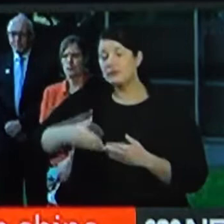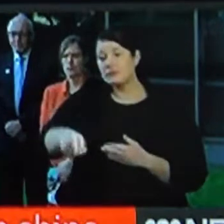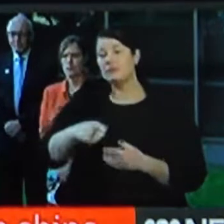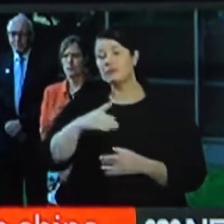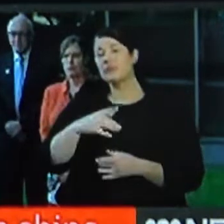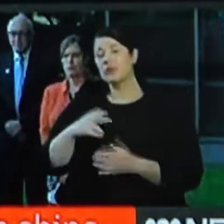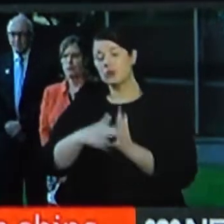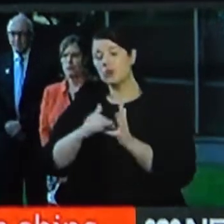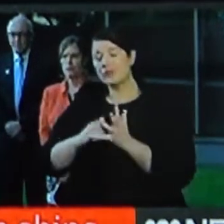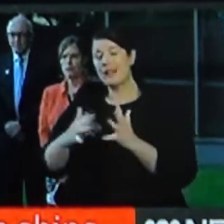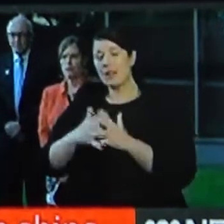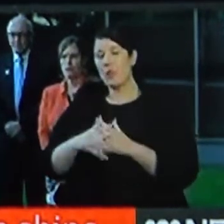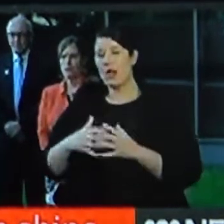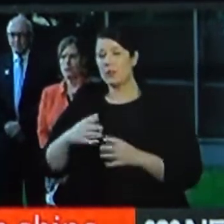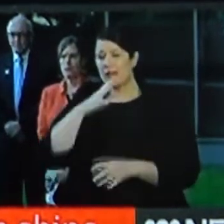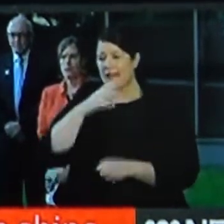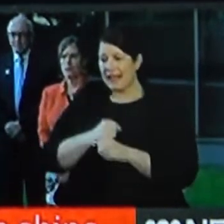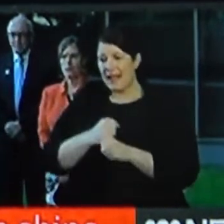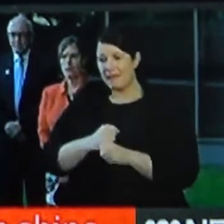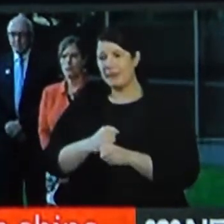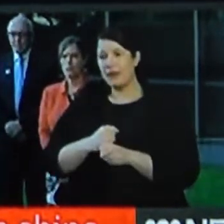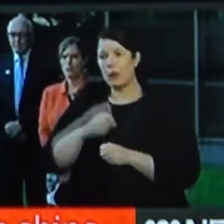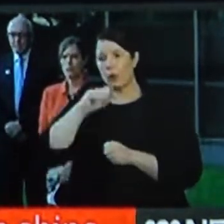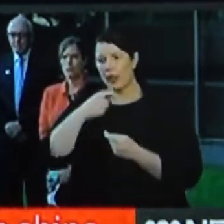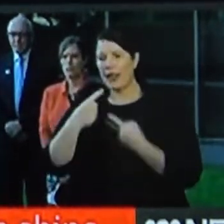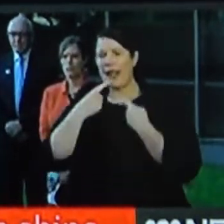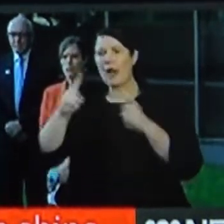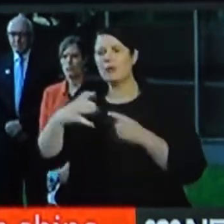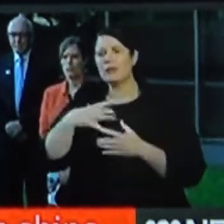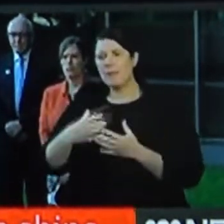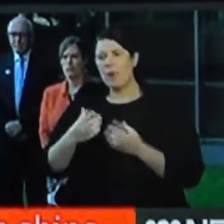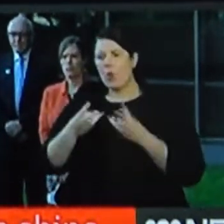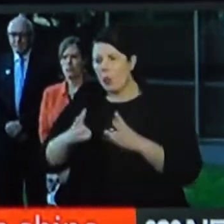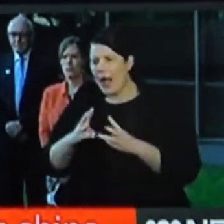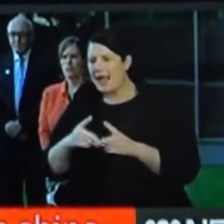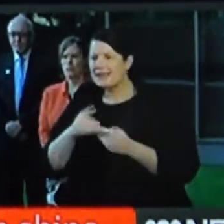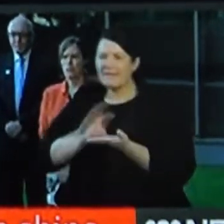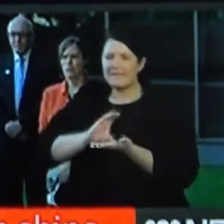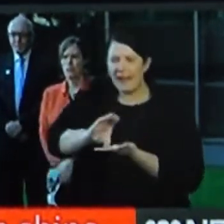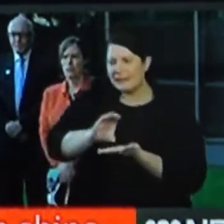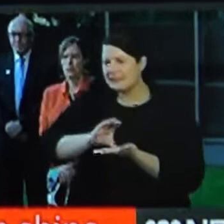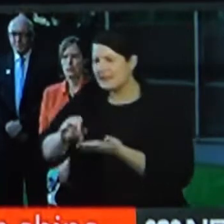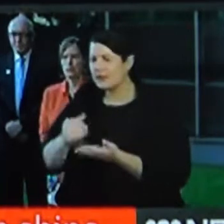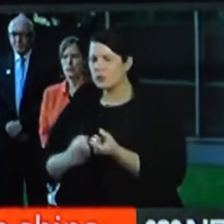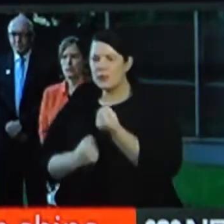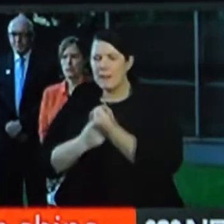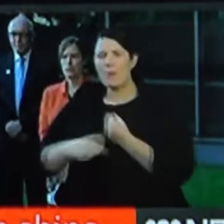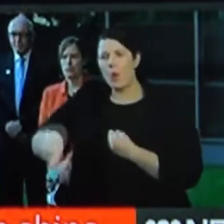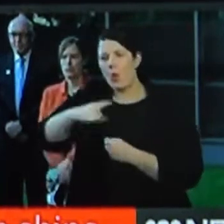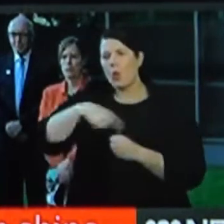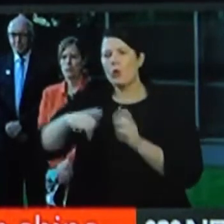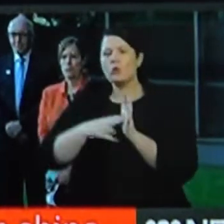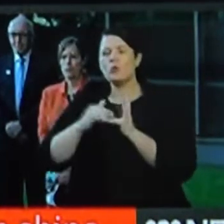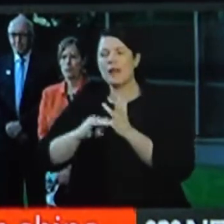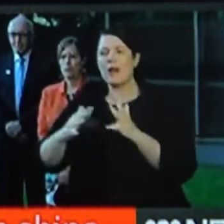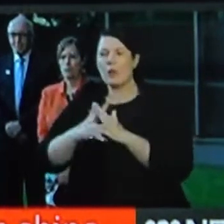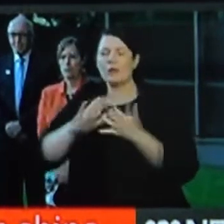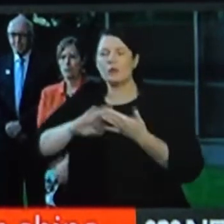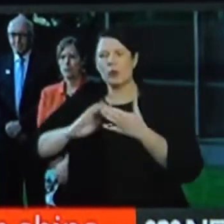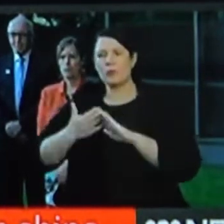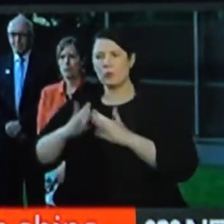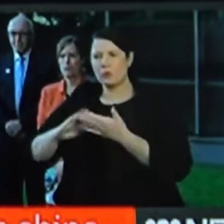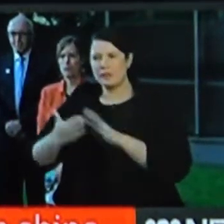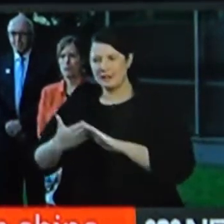looks forward to announcing further ways in which we can help each other get through these difficult times. But I've been